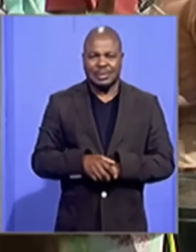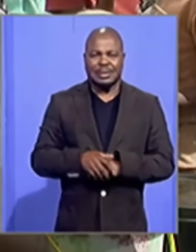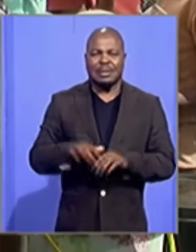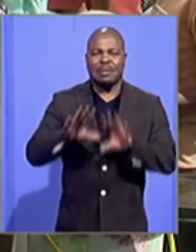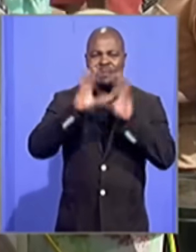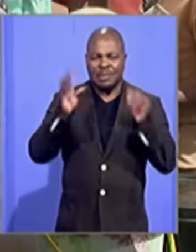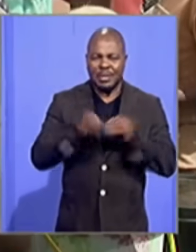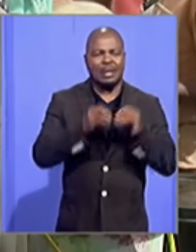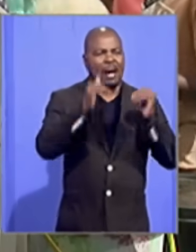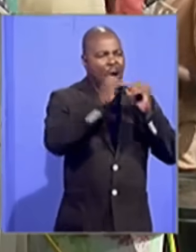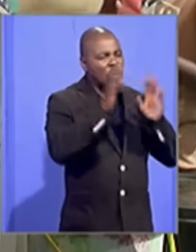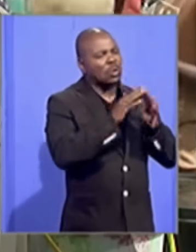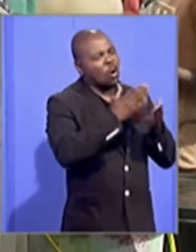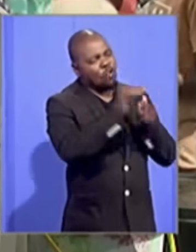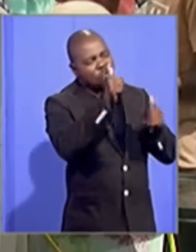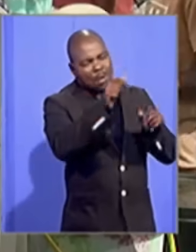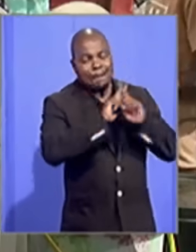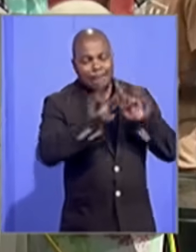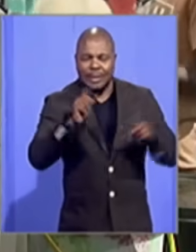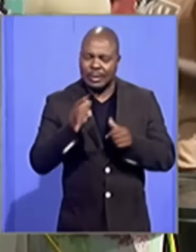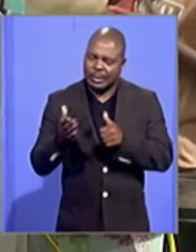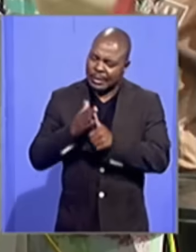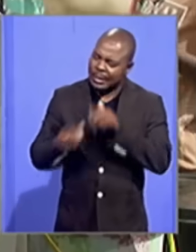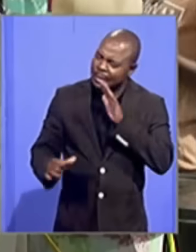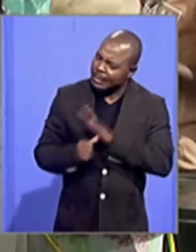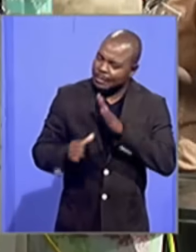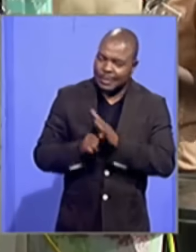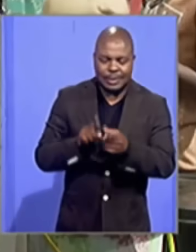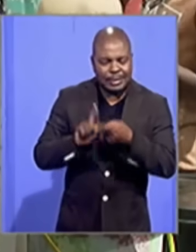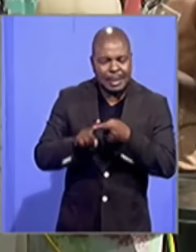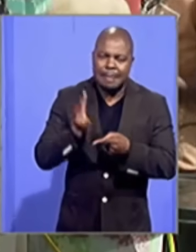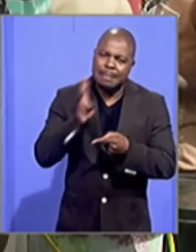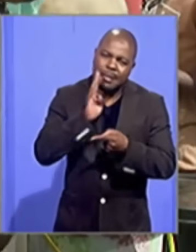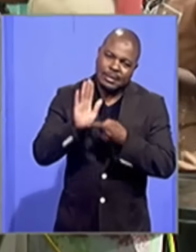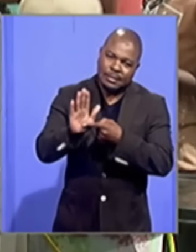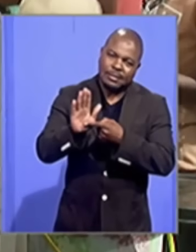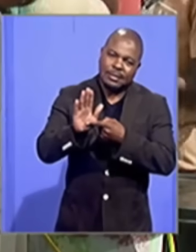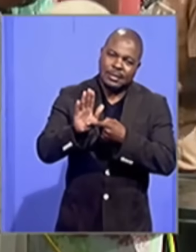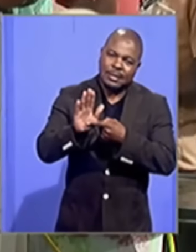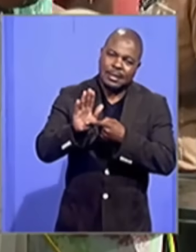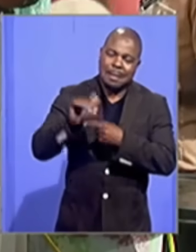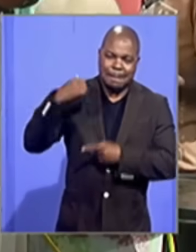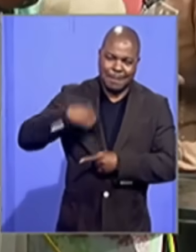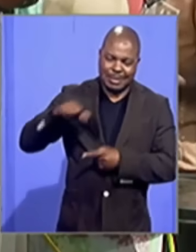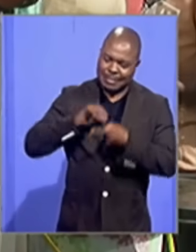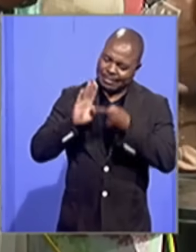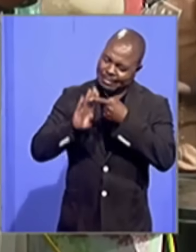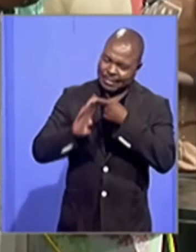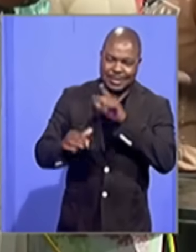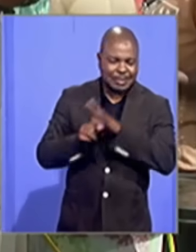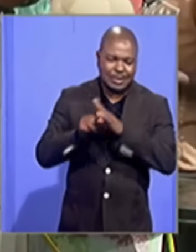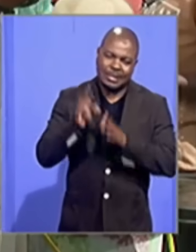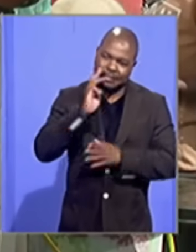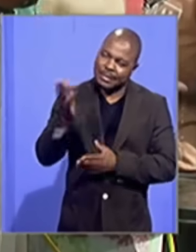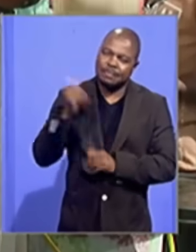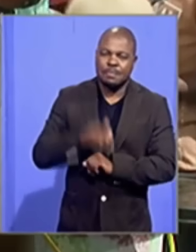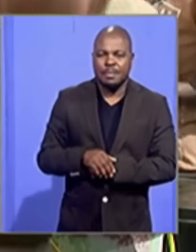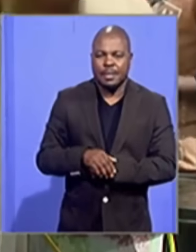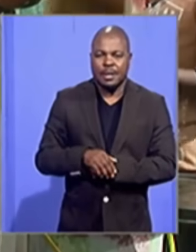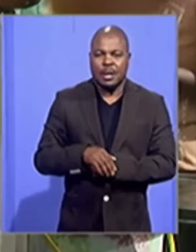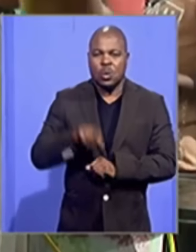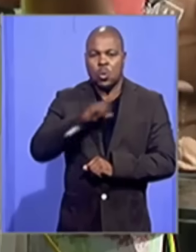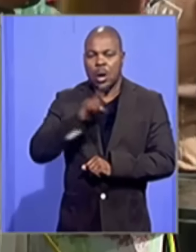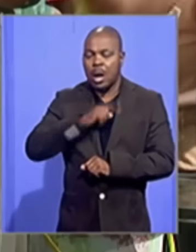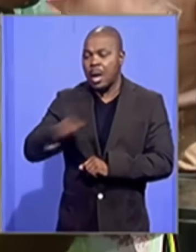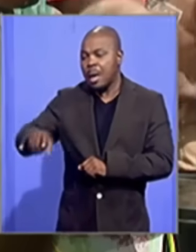tingwa matlo ga tingwa eng ga tingwa re ma re kopa metsi re kopa masipala gona ka re nahane le ka metsi ntwa pele. Okay, ga tshe di pompo le ya utswa ha